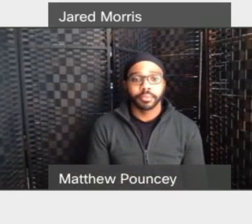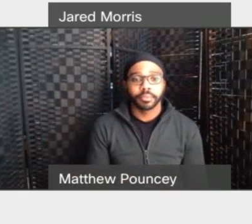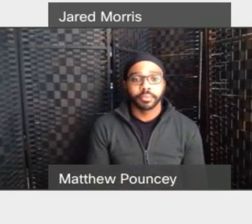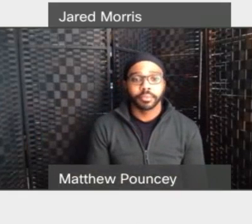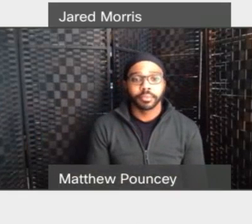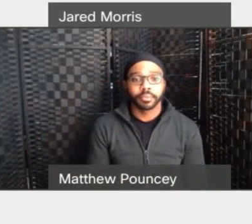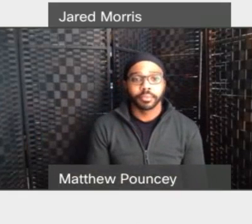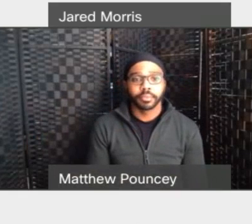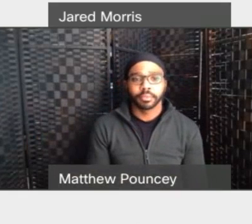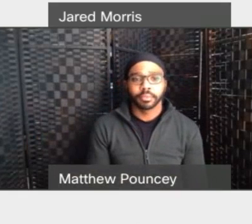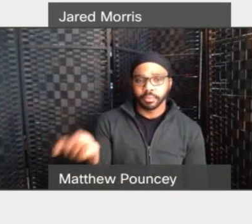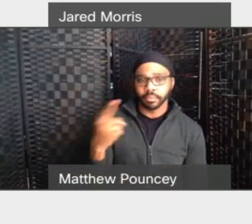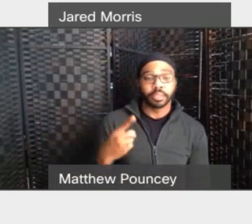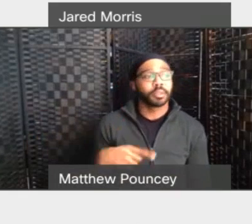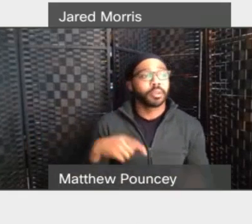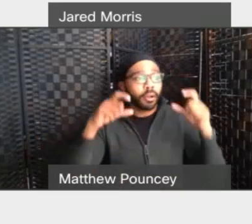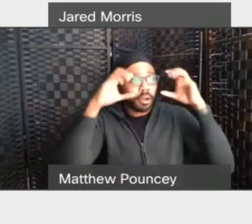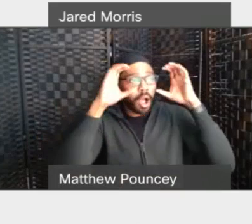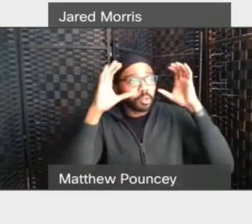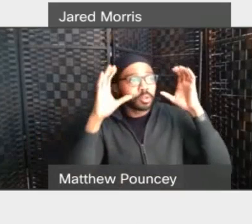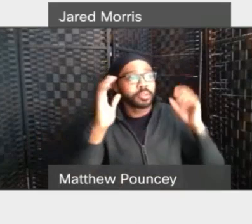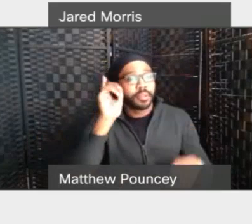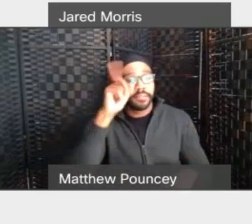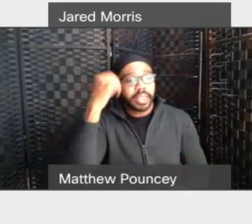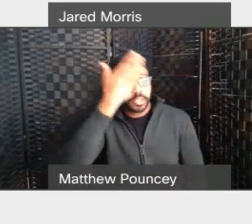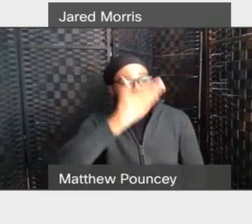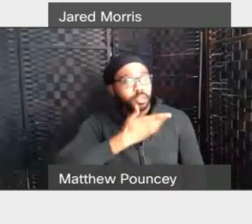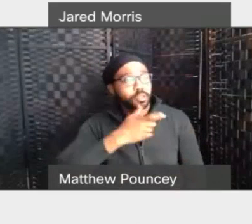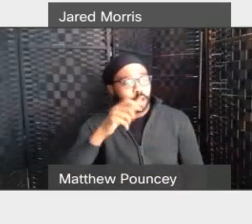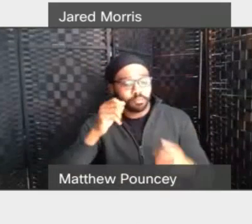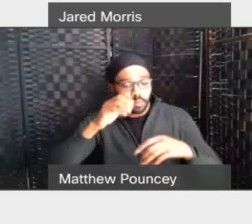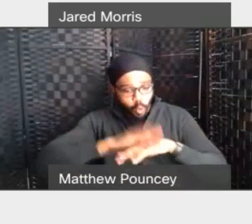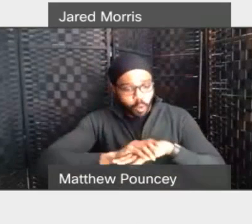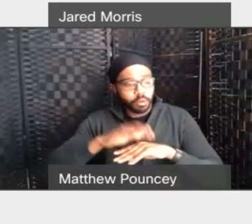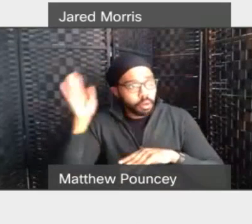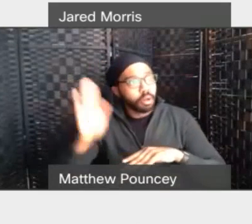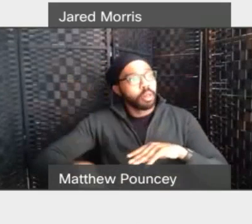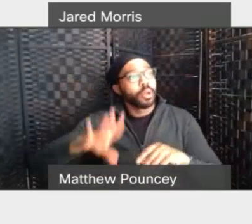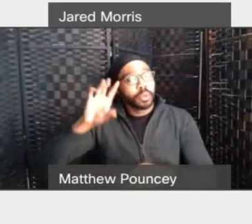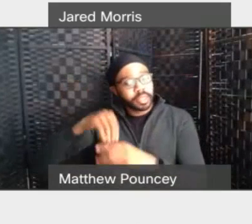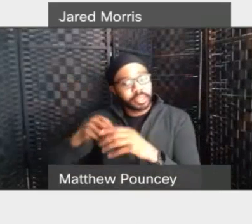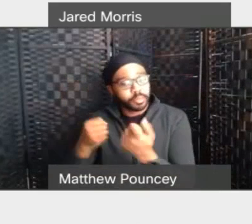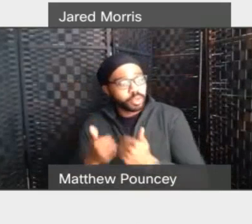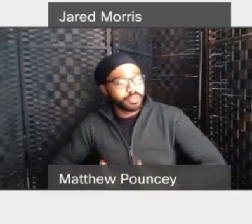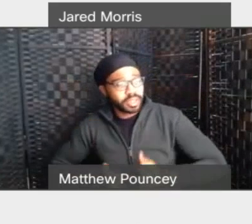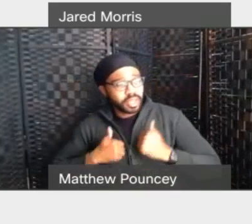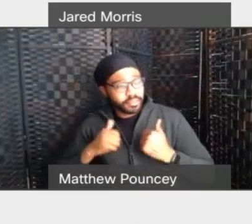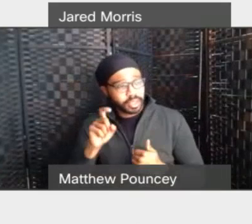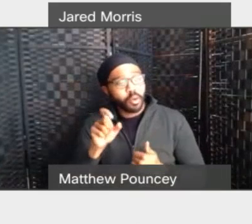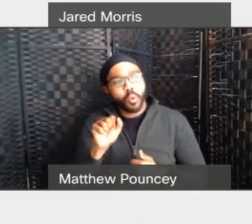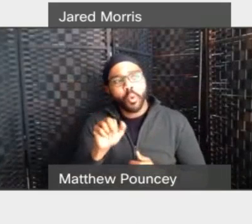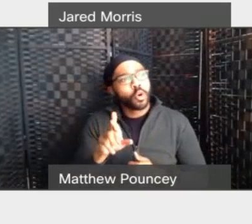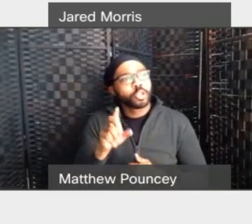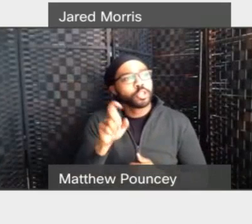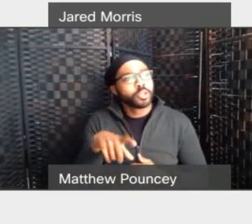Are goggles and face shields to be worn at all times in supported living placements, or should